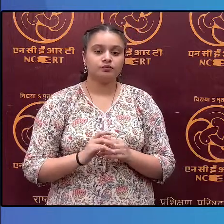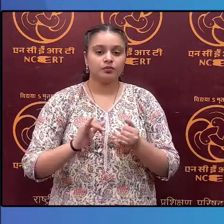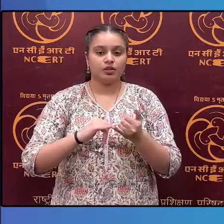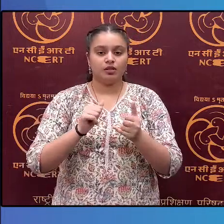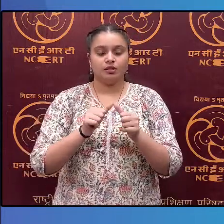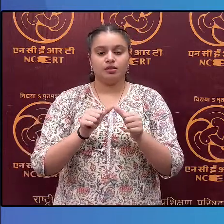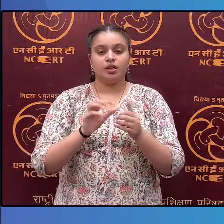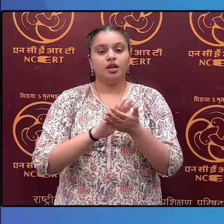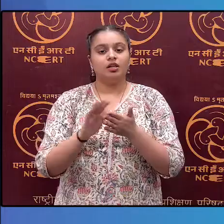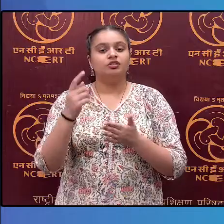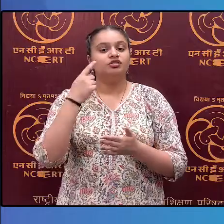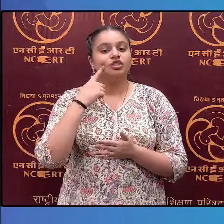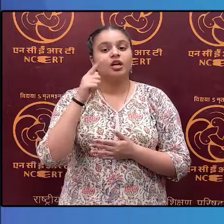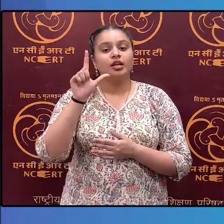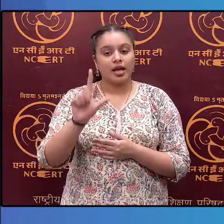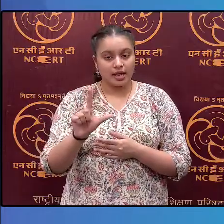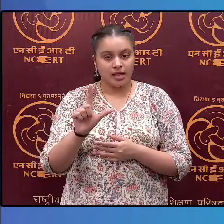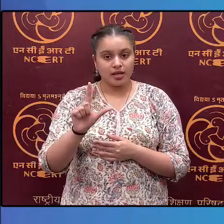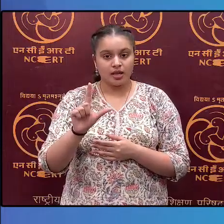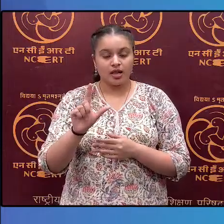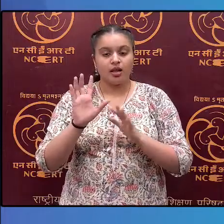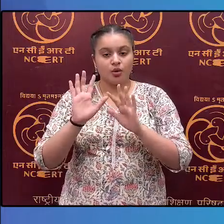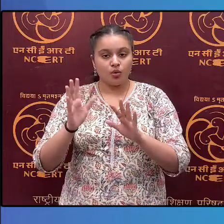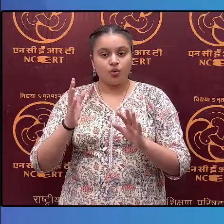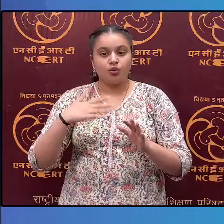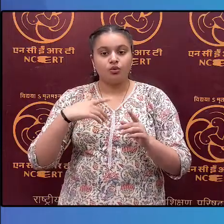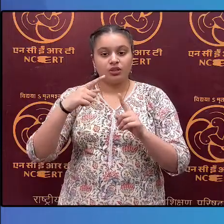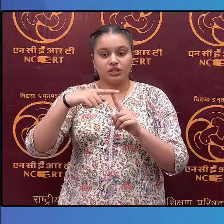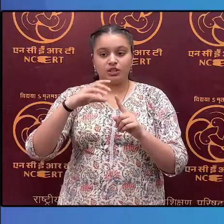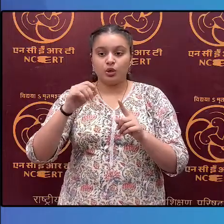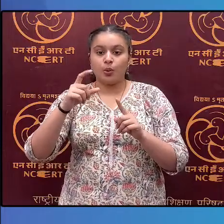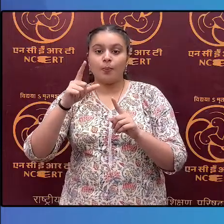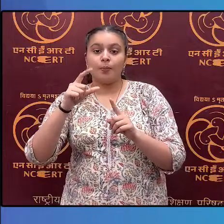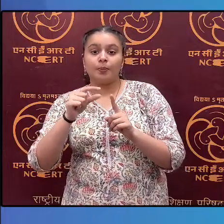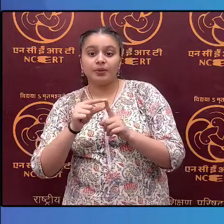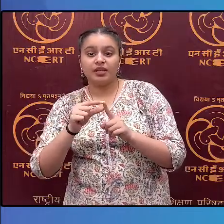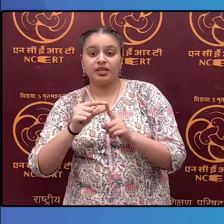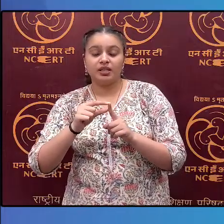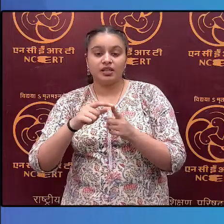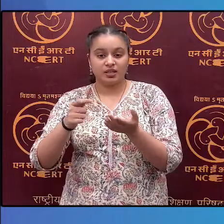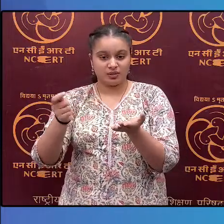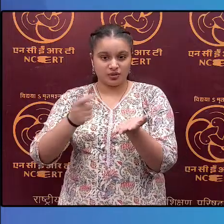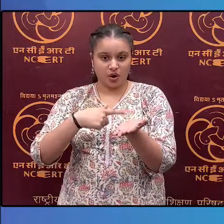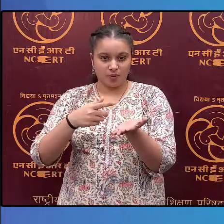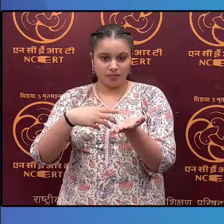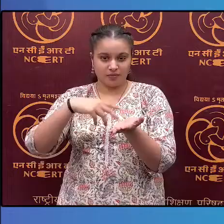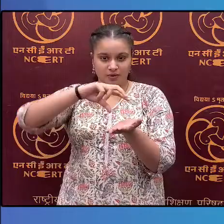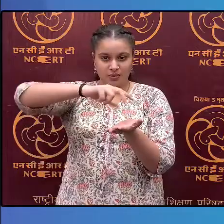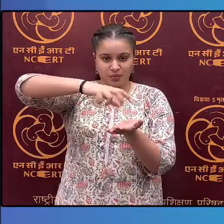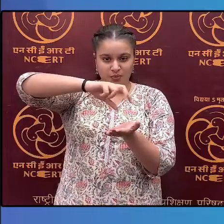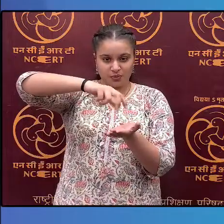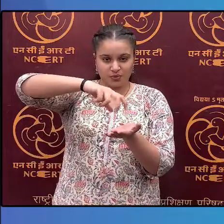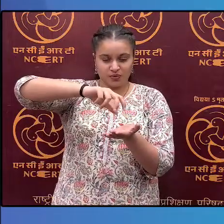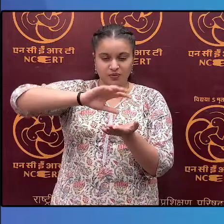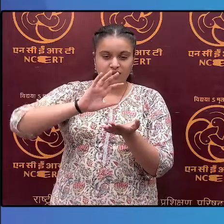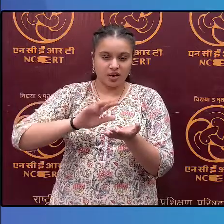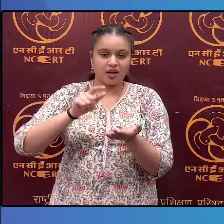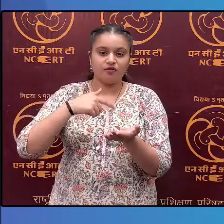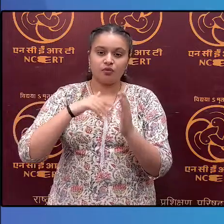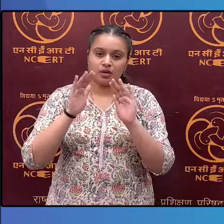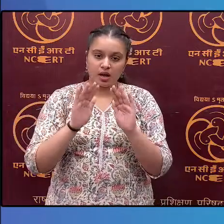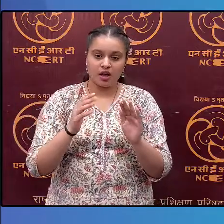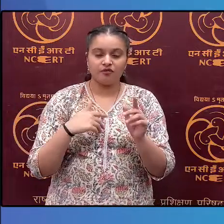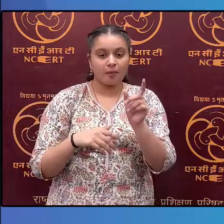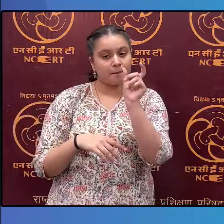has a top. Top, agar aapko pata ho, it's a lattu. Okay, Sahil has a top and then there's a